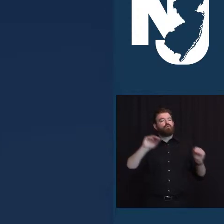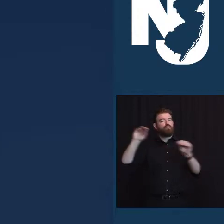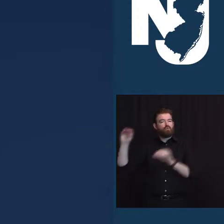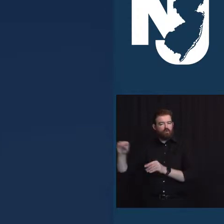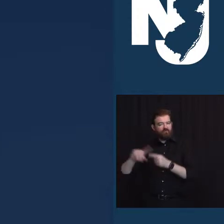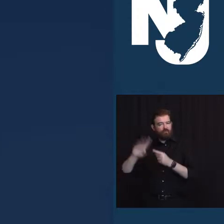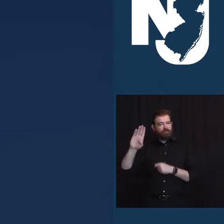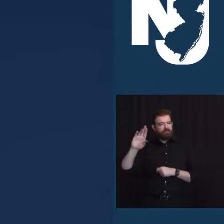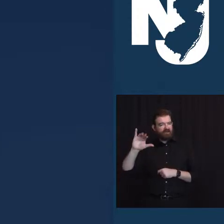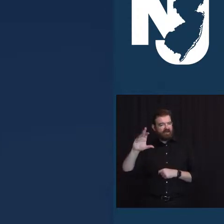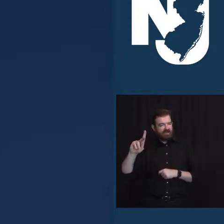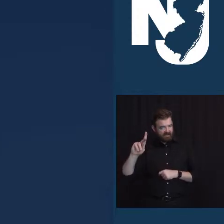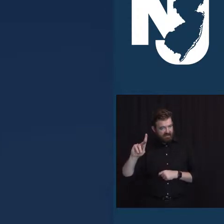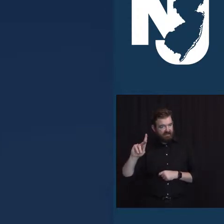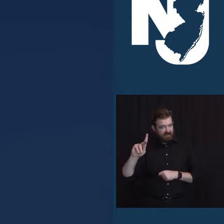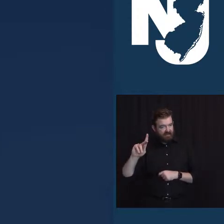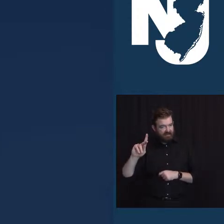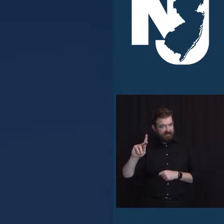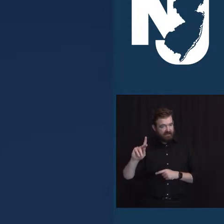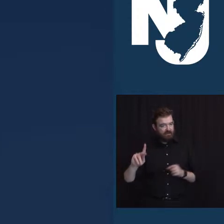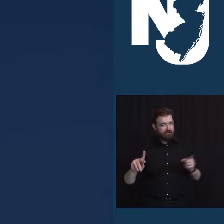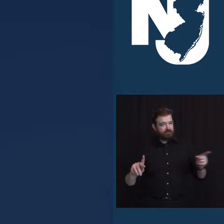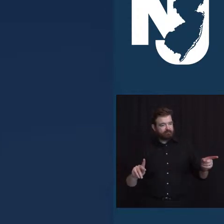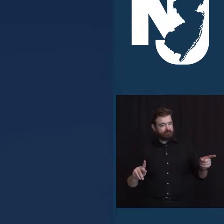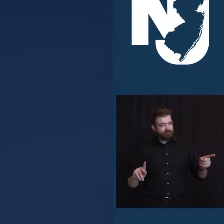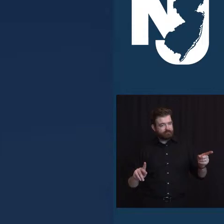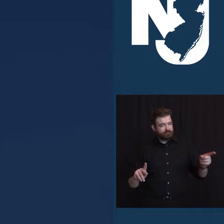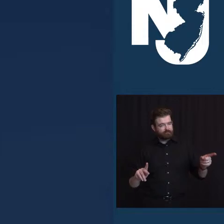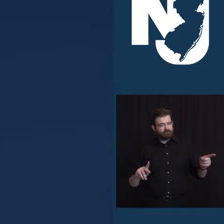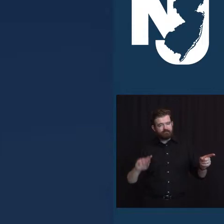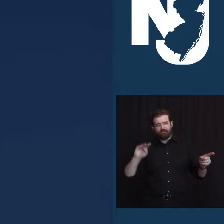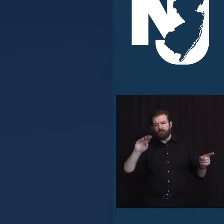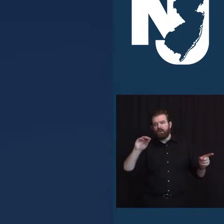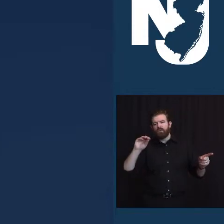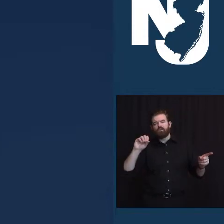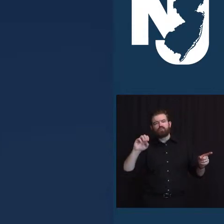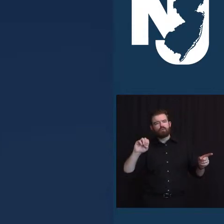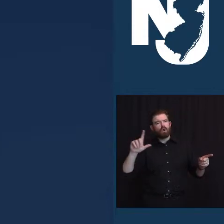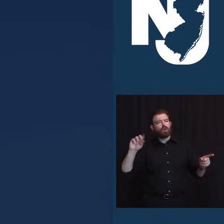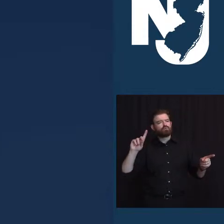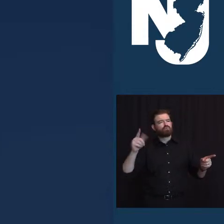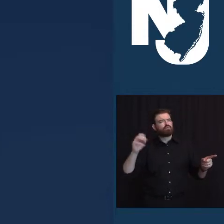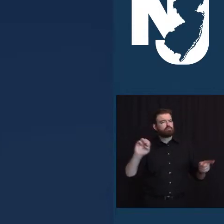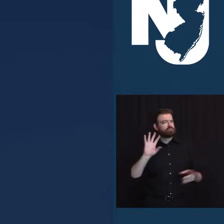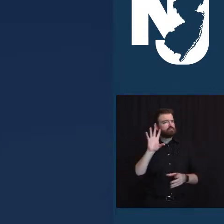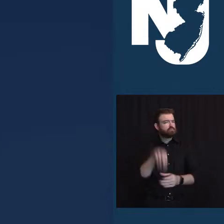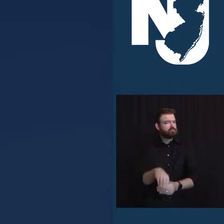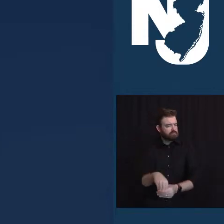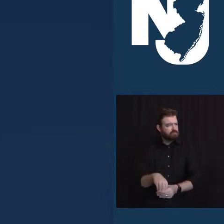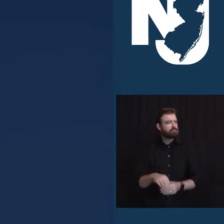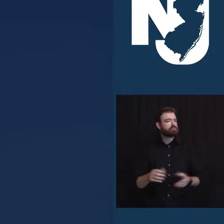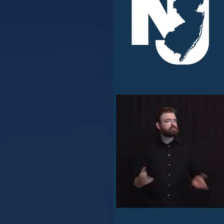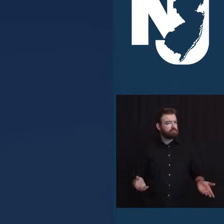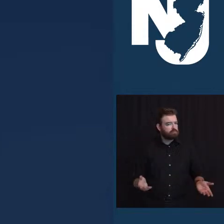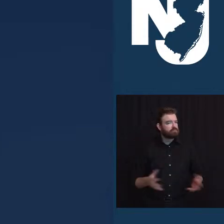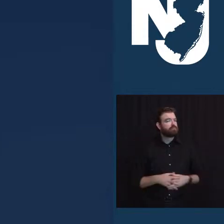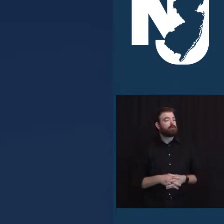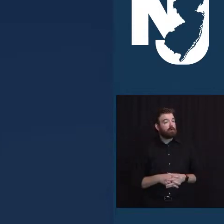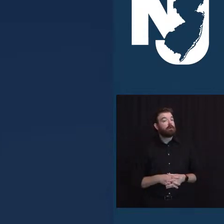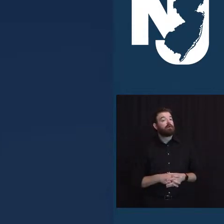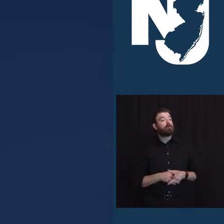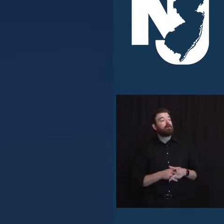number 1698. And Tom leaves behind that gal, his wife, Eileen,